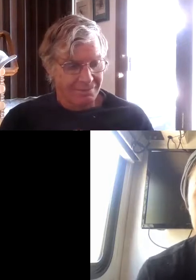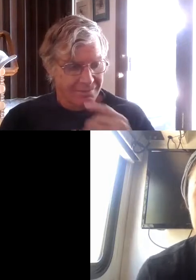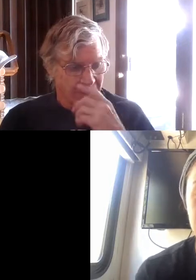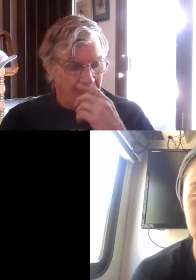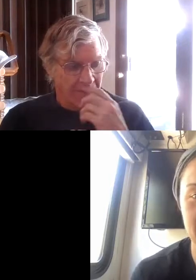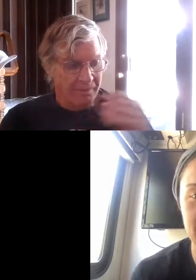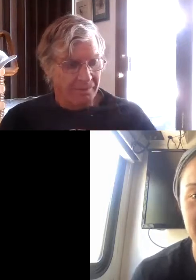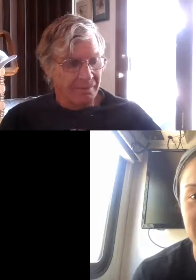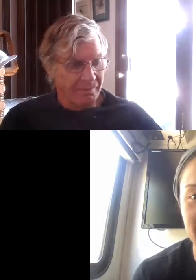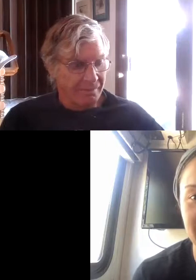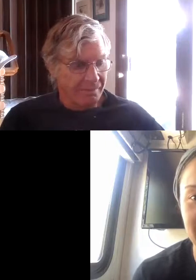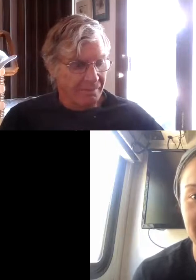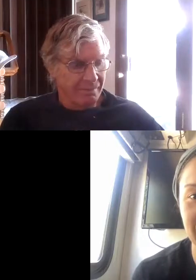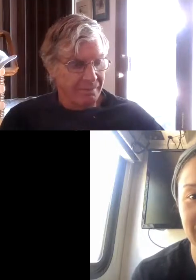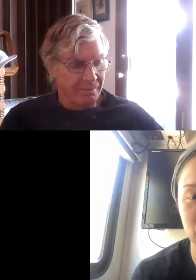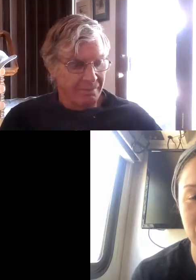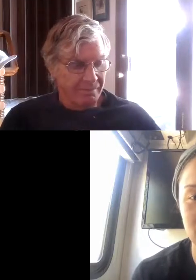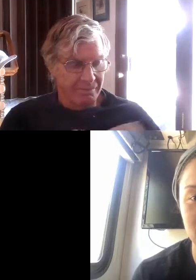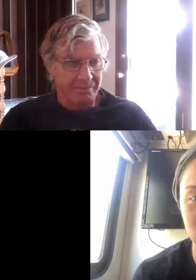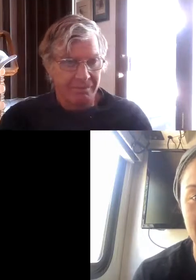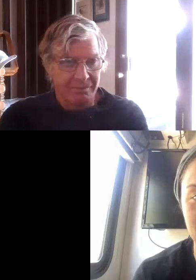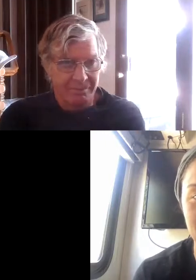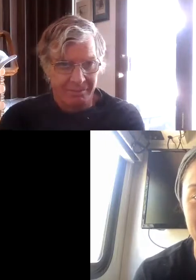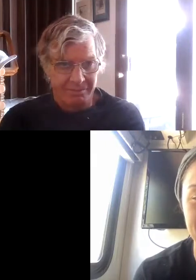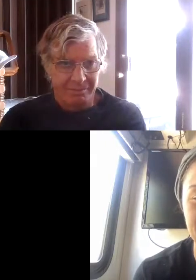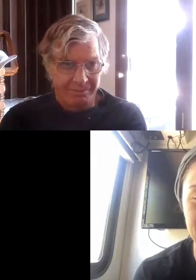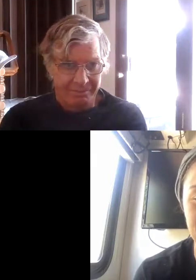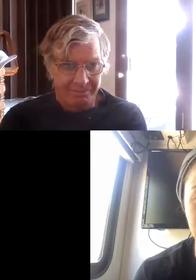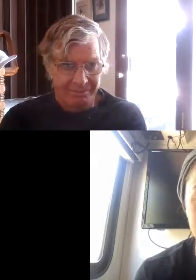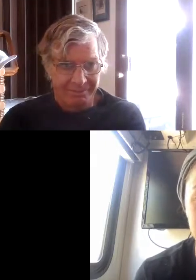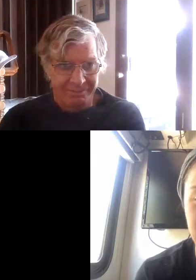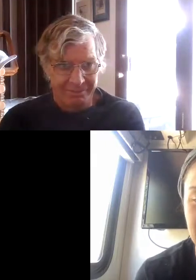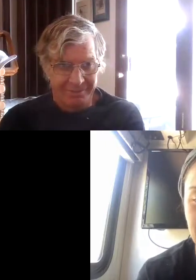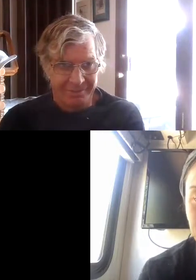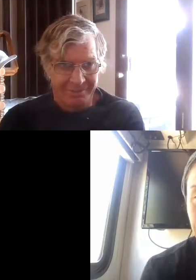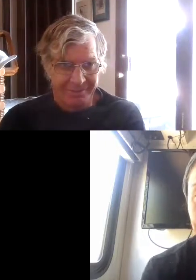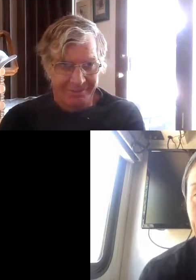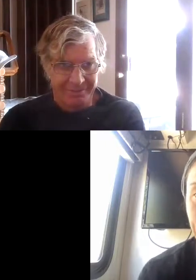buymeacoffee.com/exposingmold.com. Check us out and support the show so we can keep it going. Thanks again, everyone. We'll see you next time.